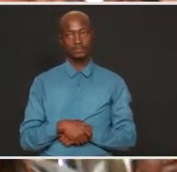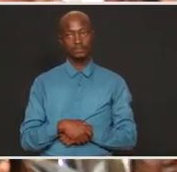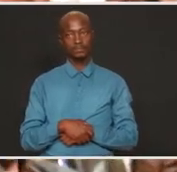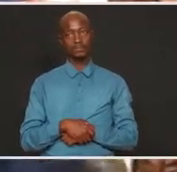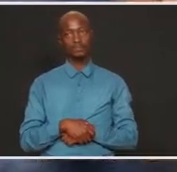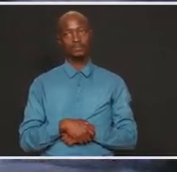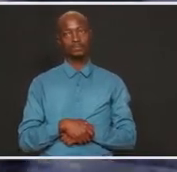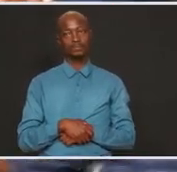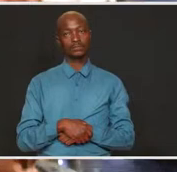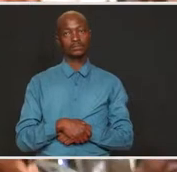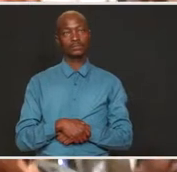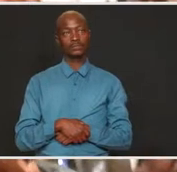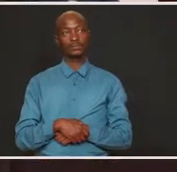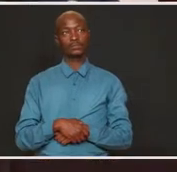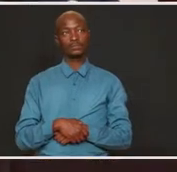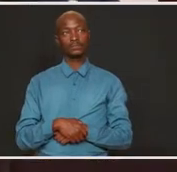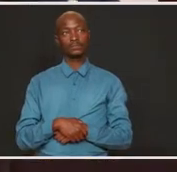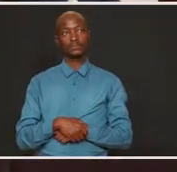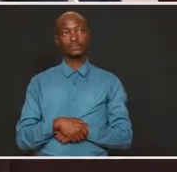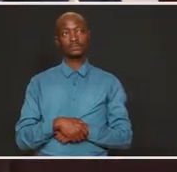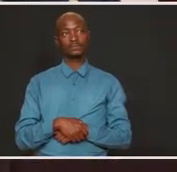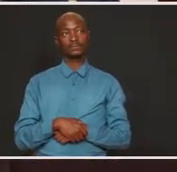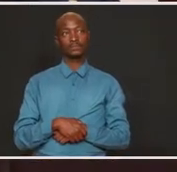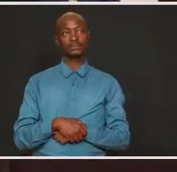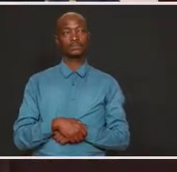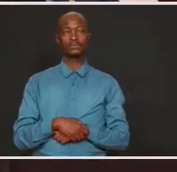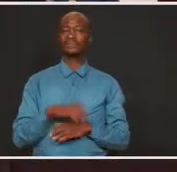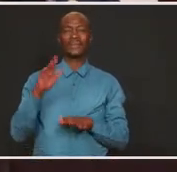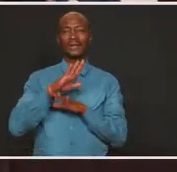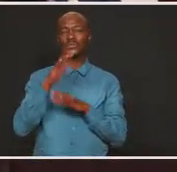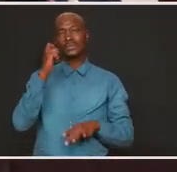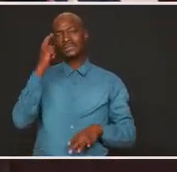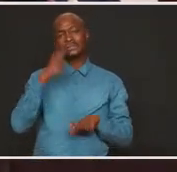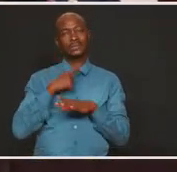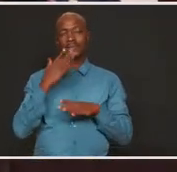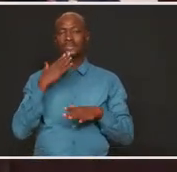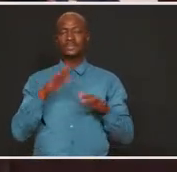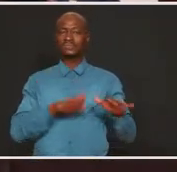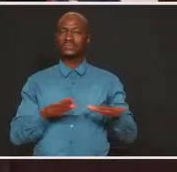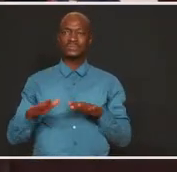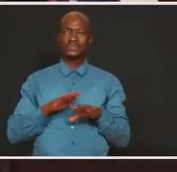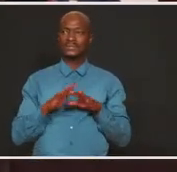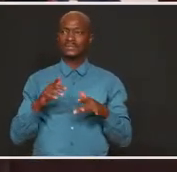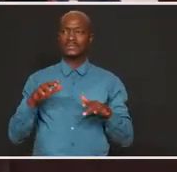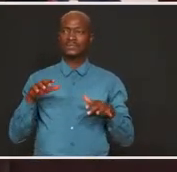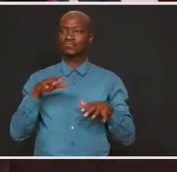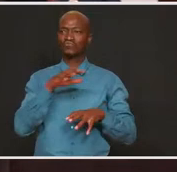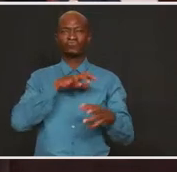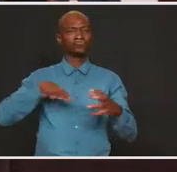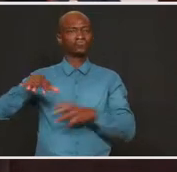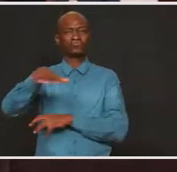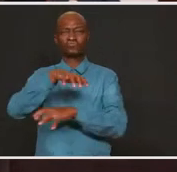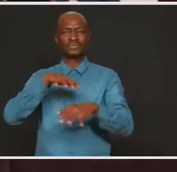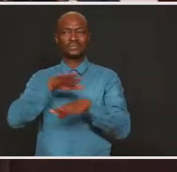can we can we settle down we want to understand what's what's the commotion about